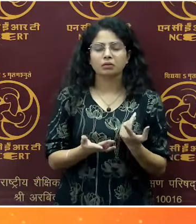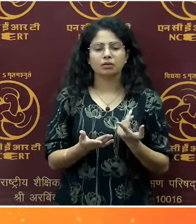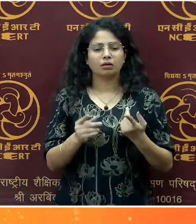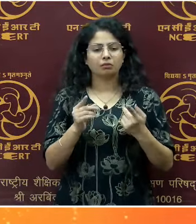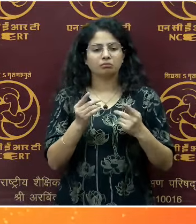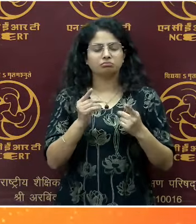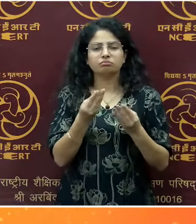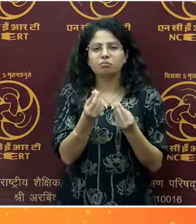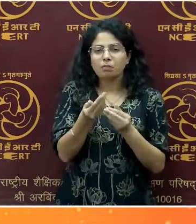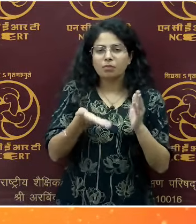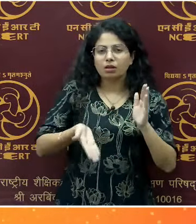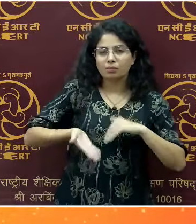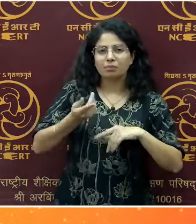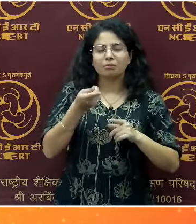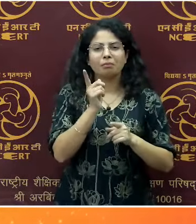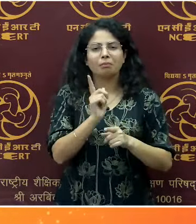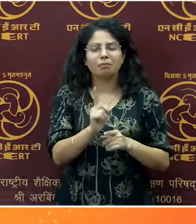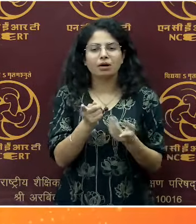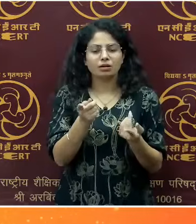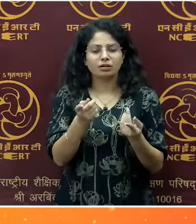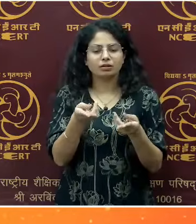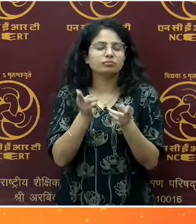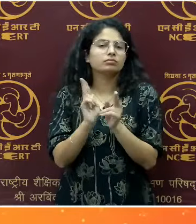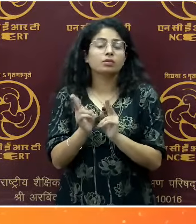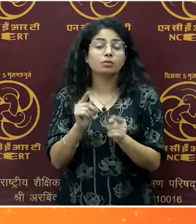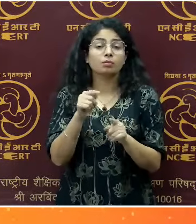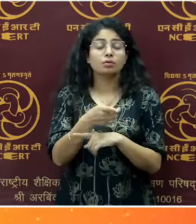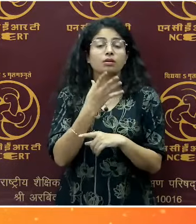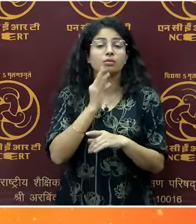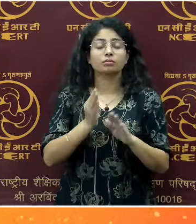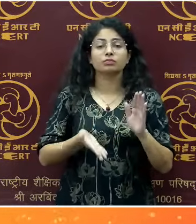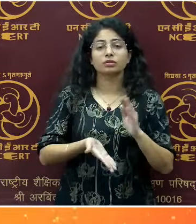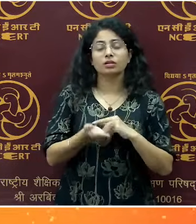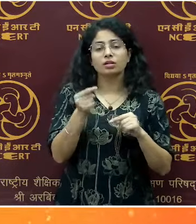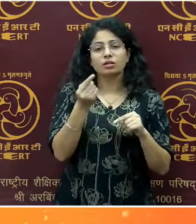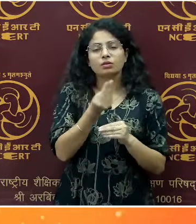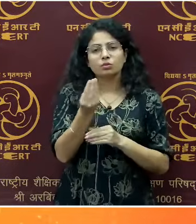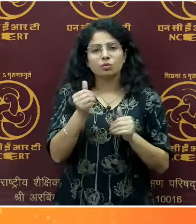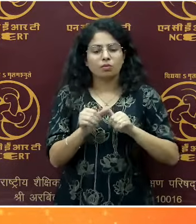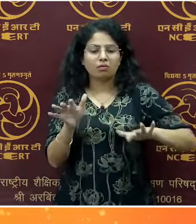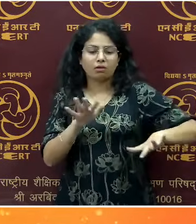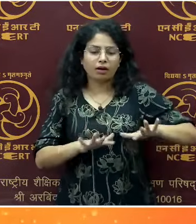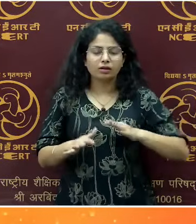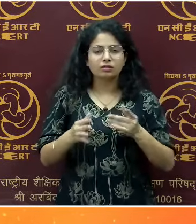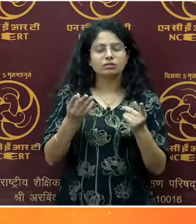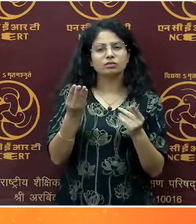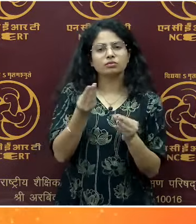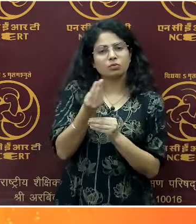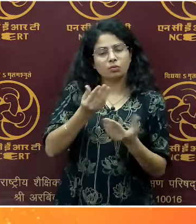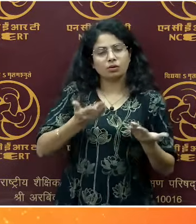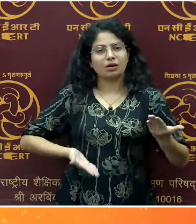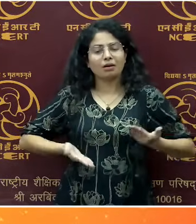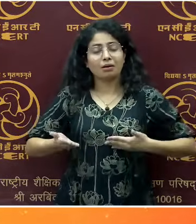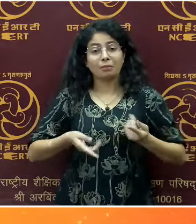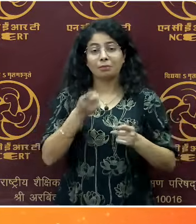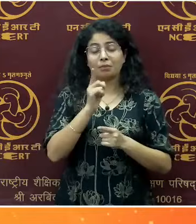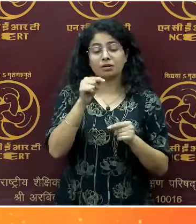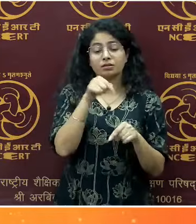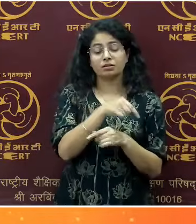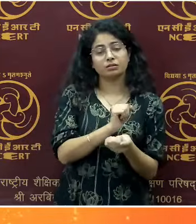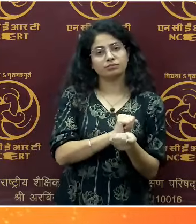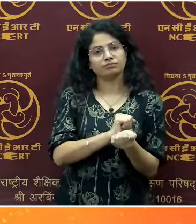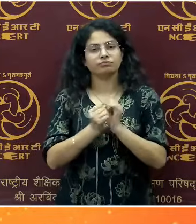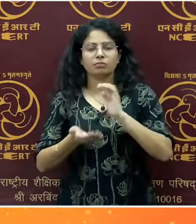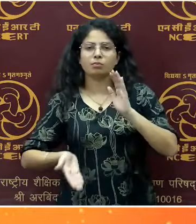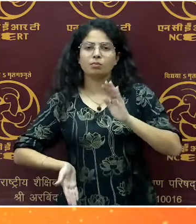or something for us, nominal things, but they matter a lot. It's the little actions and little gestures that make all the big difference. So please make